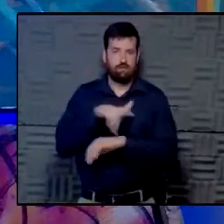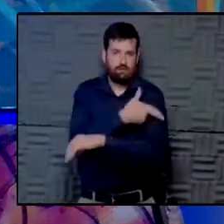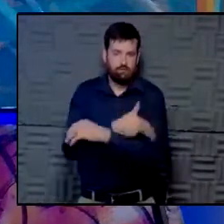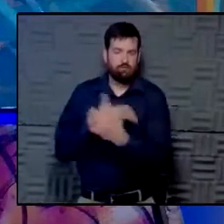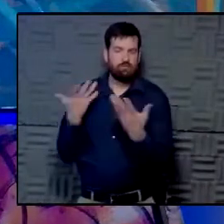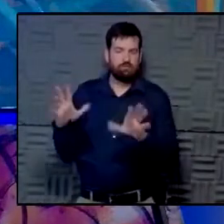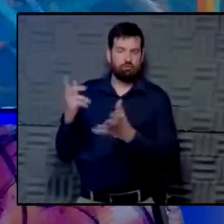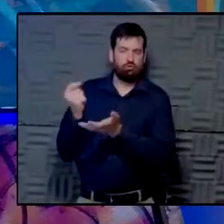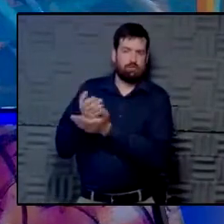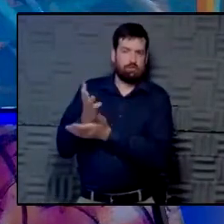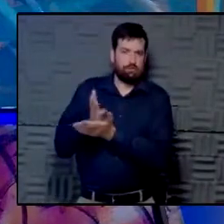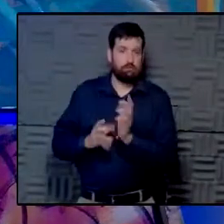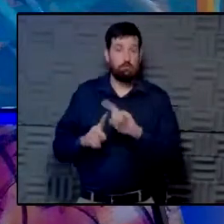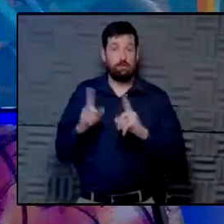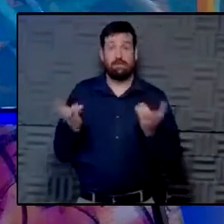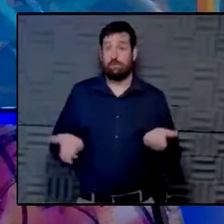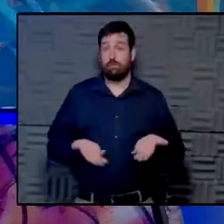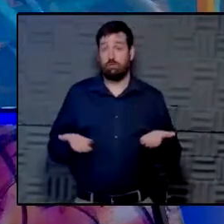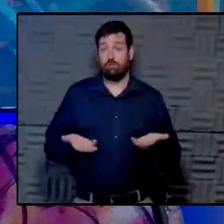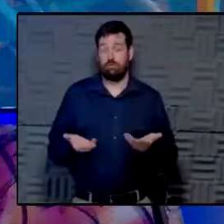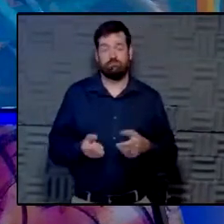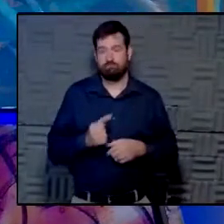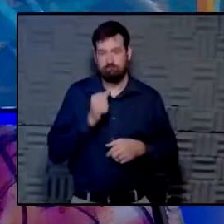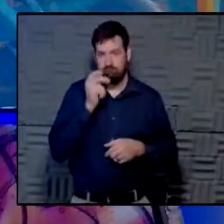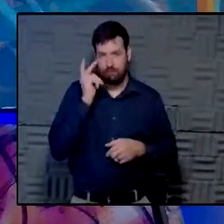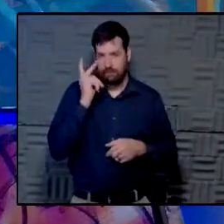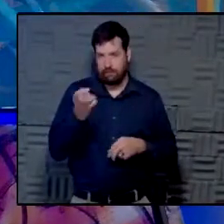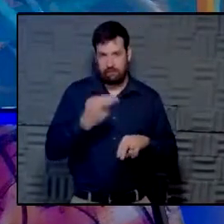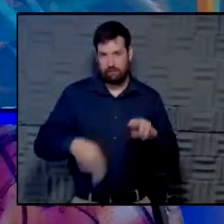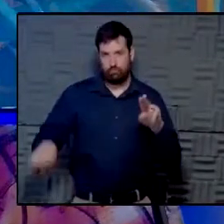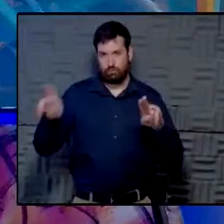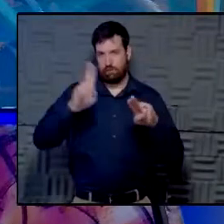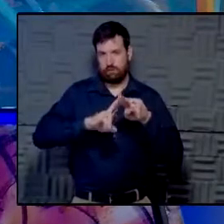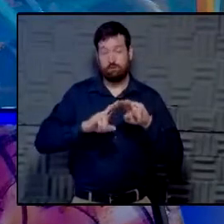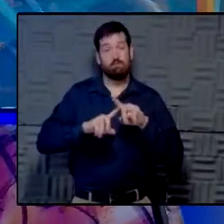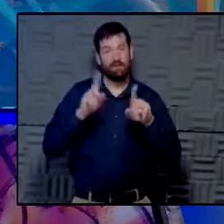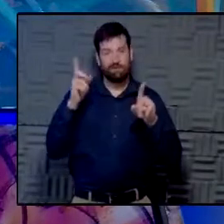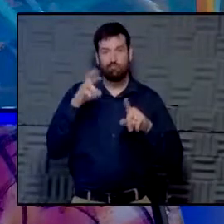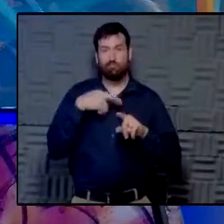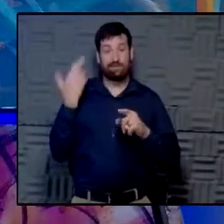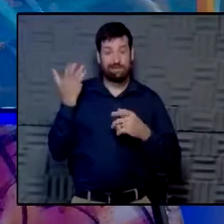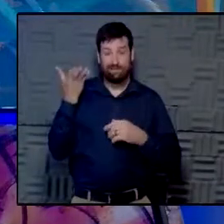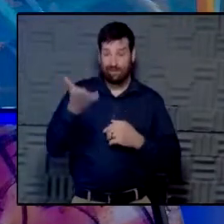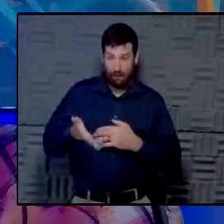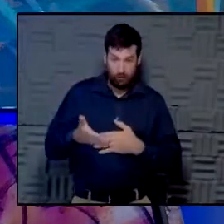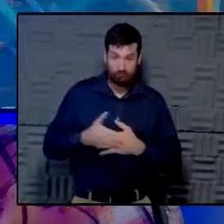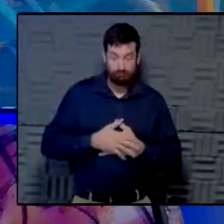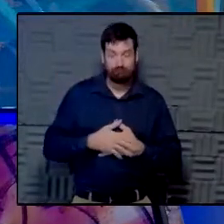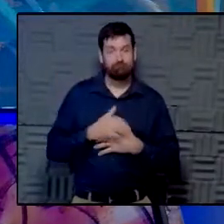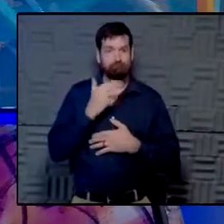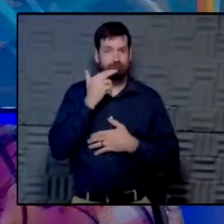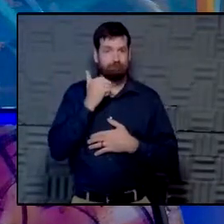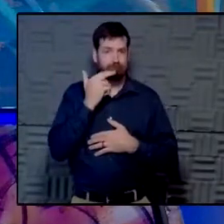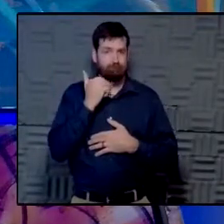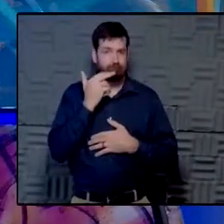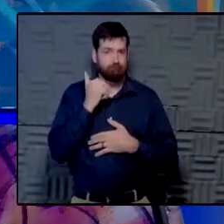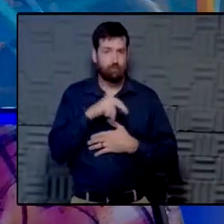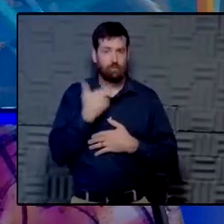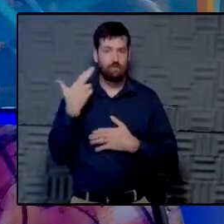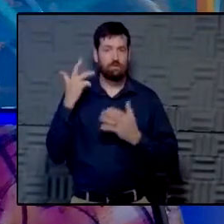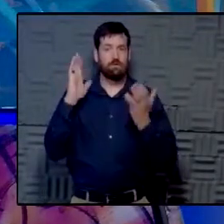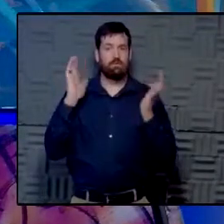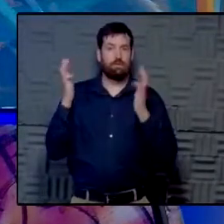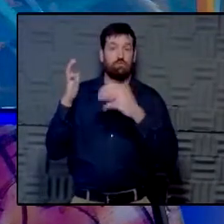But locally in our hospital, we haven't seen an increase. But we know that that risk is out there. Very small compared to,